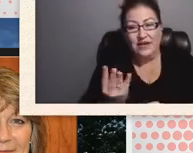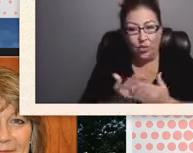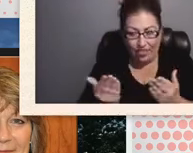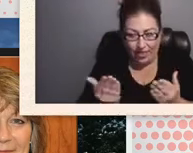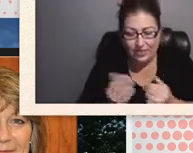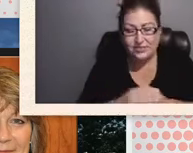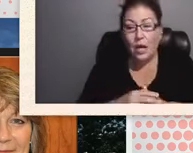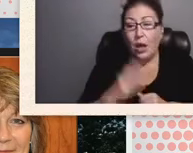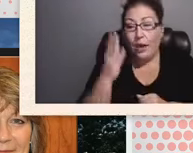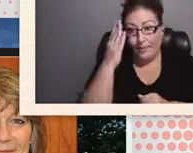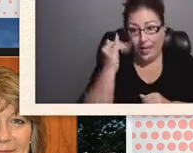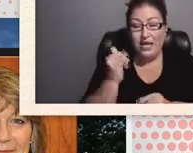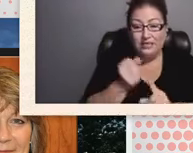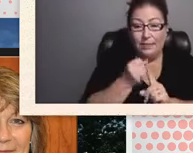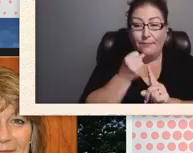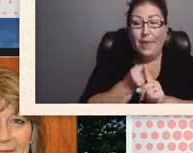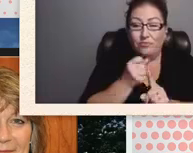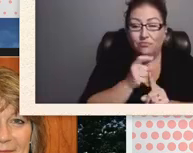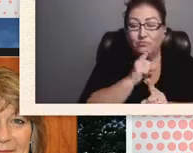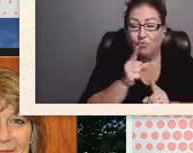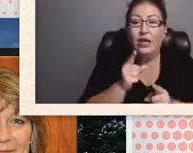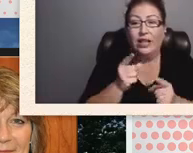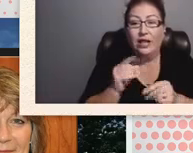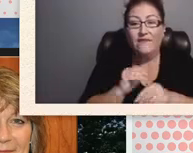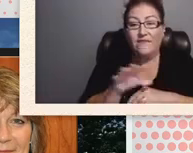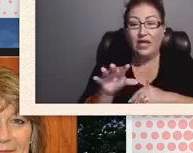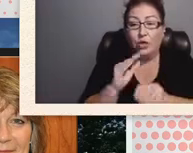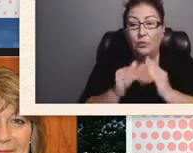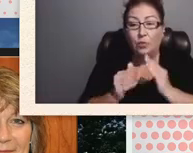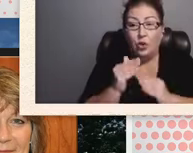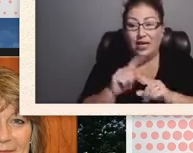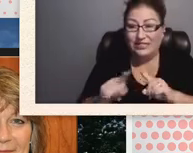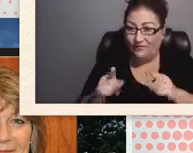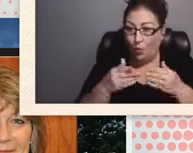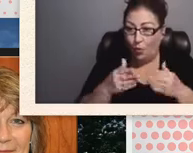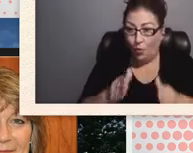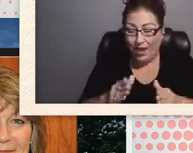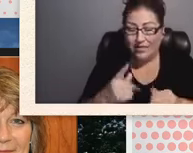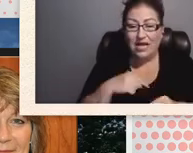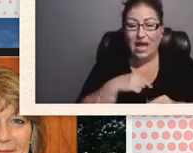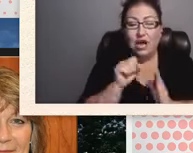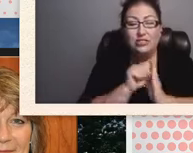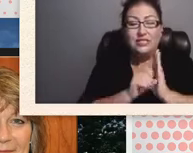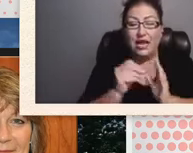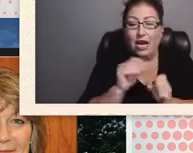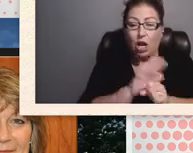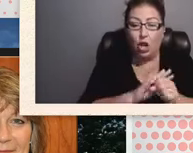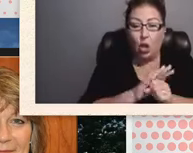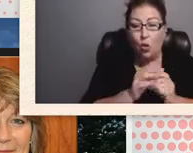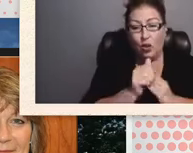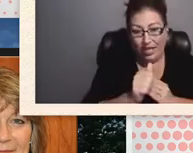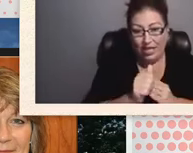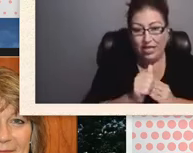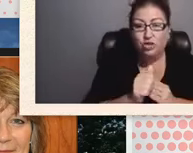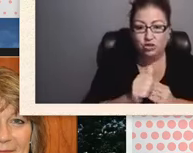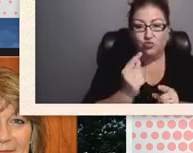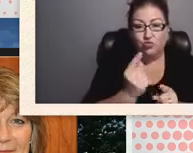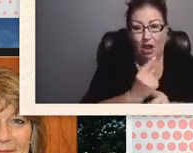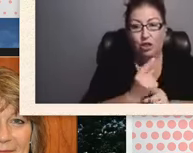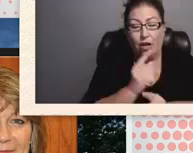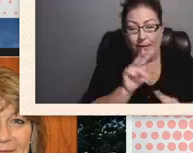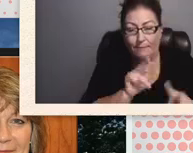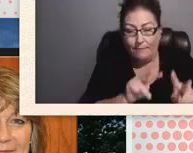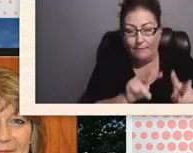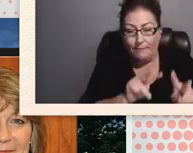the pandemic is affecting communities in different ways, our state and local leaders are regularly monitoring the factors